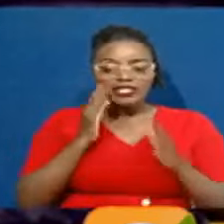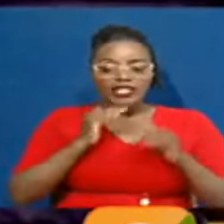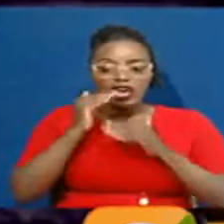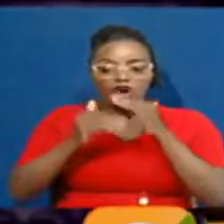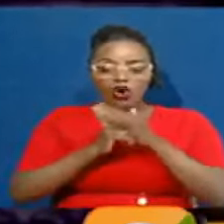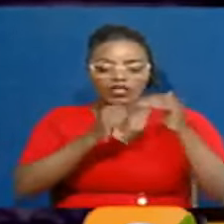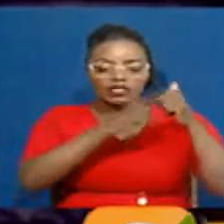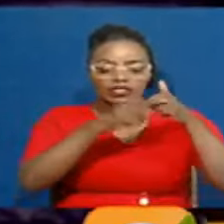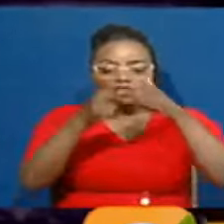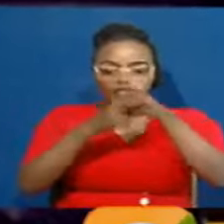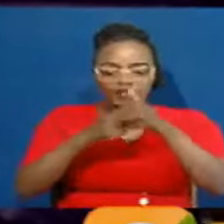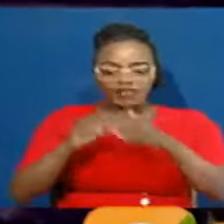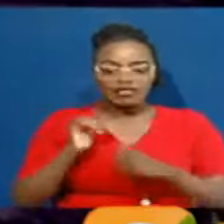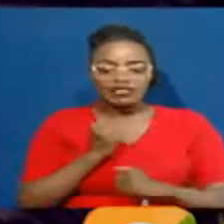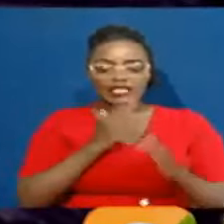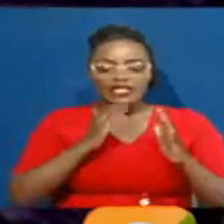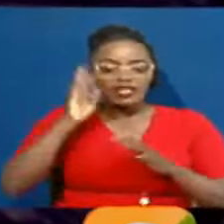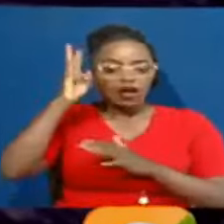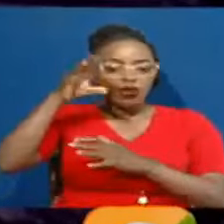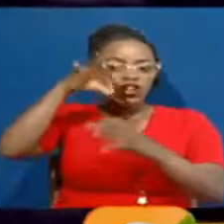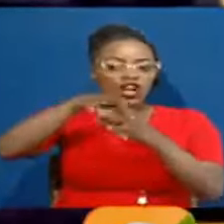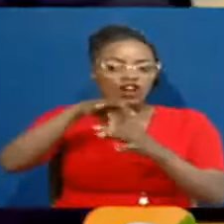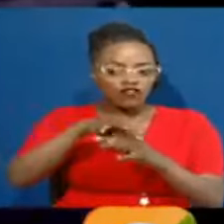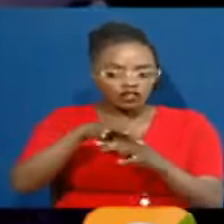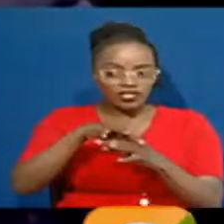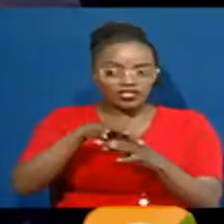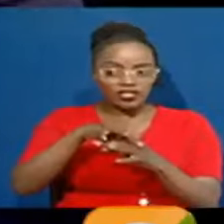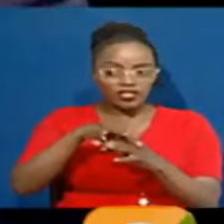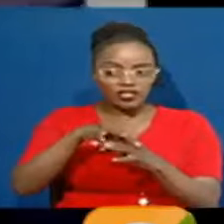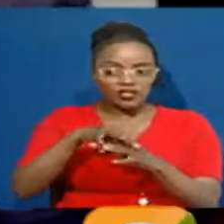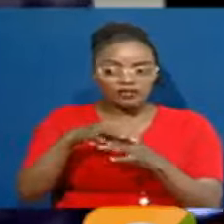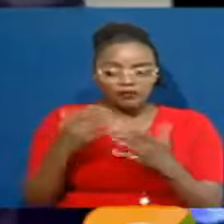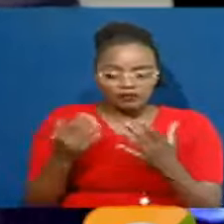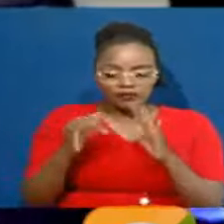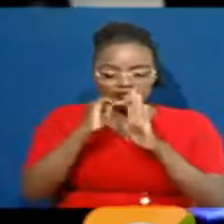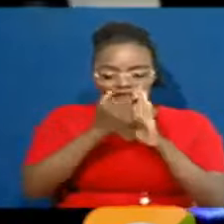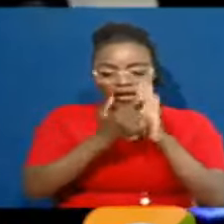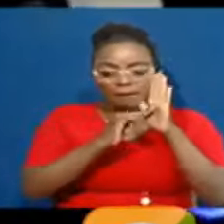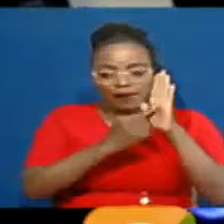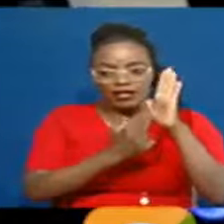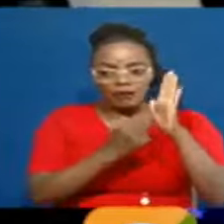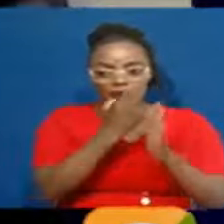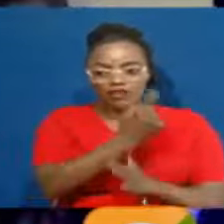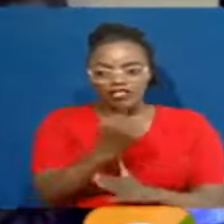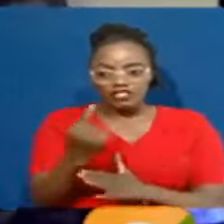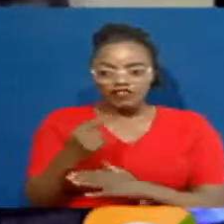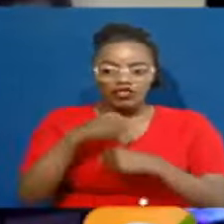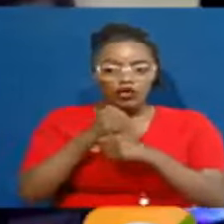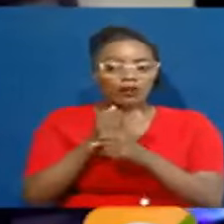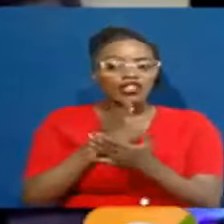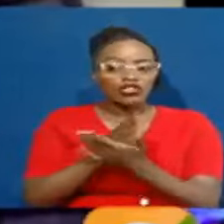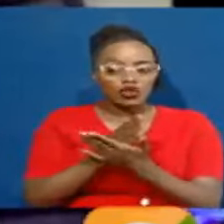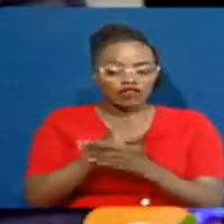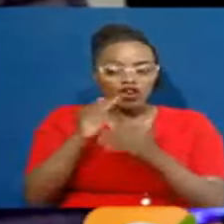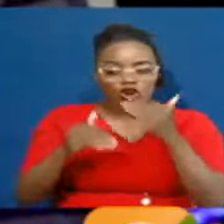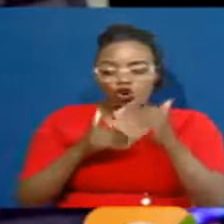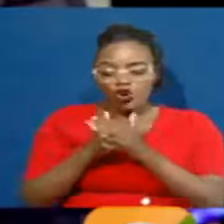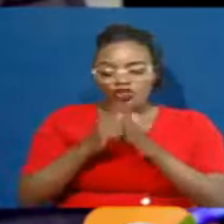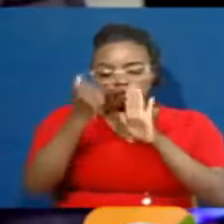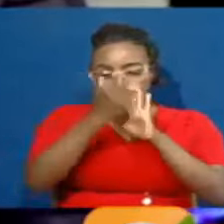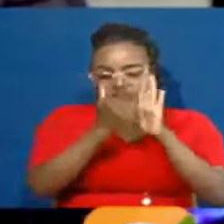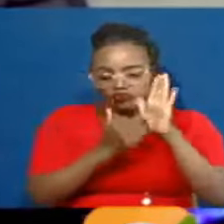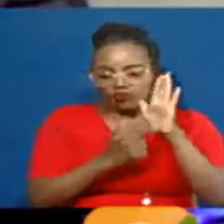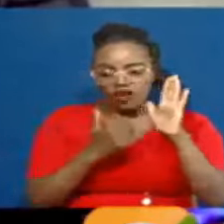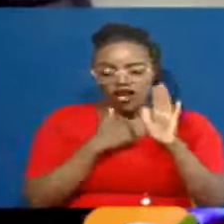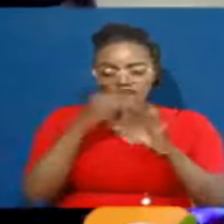the 67 senators, will be voting charge after the other, just to ensure that all the counts have